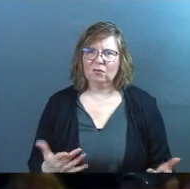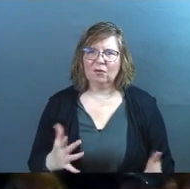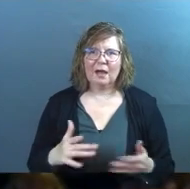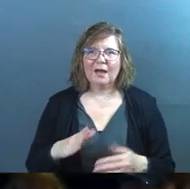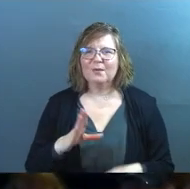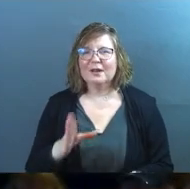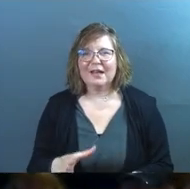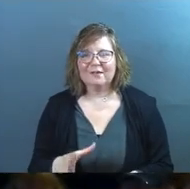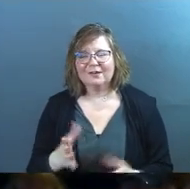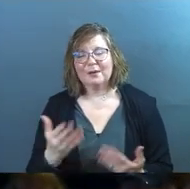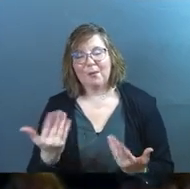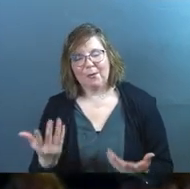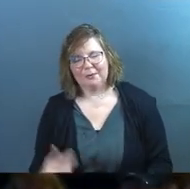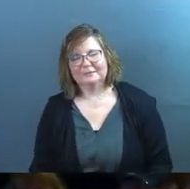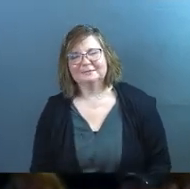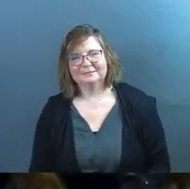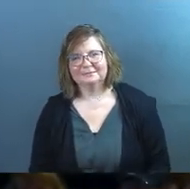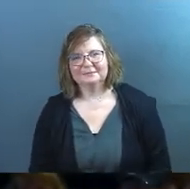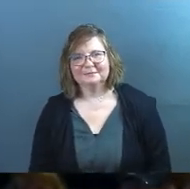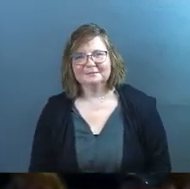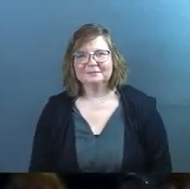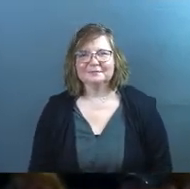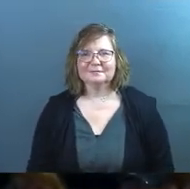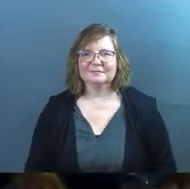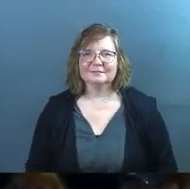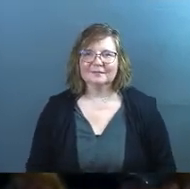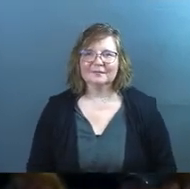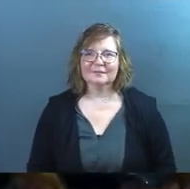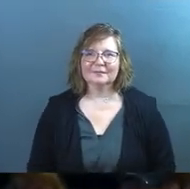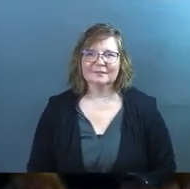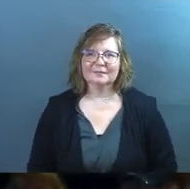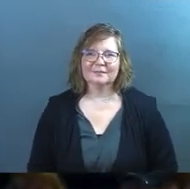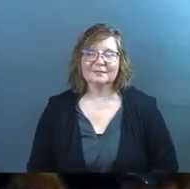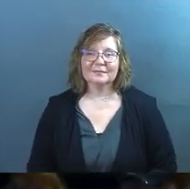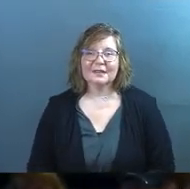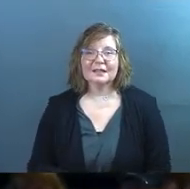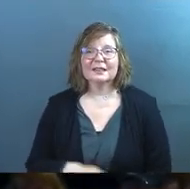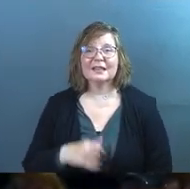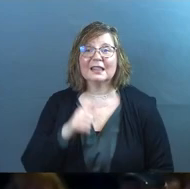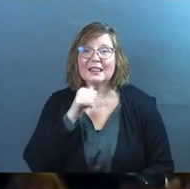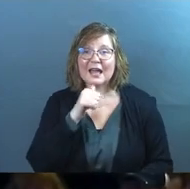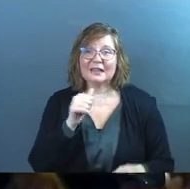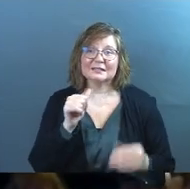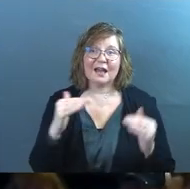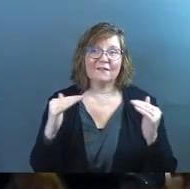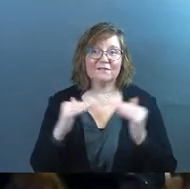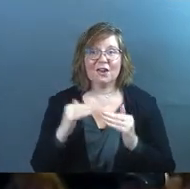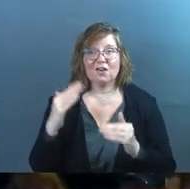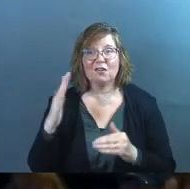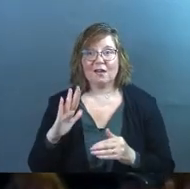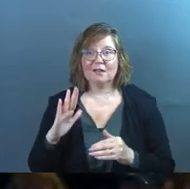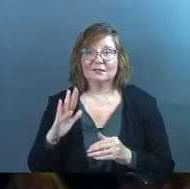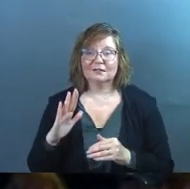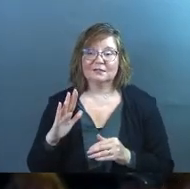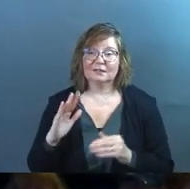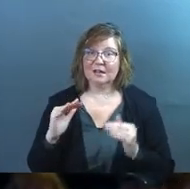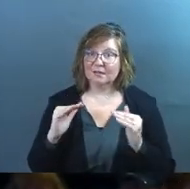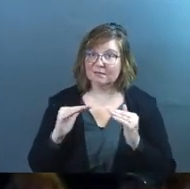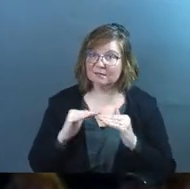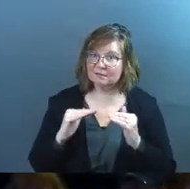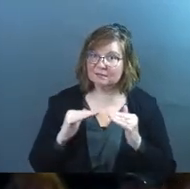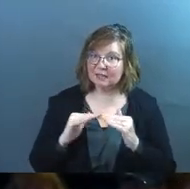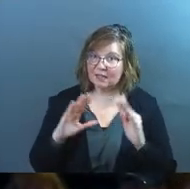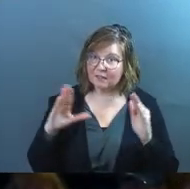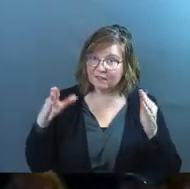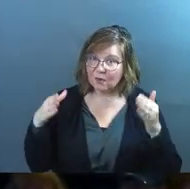I would never. Come on. That's not fair, God. Is fairness